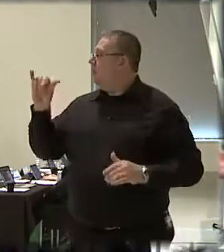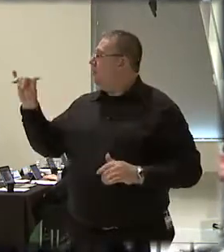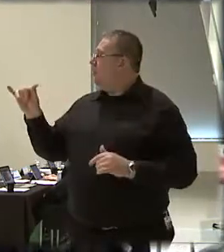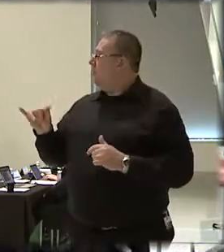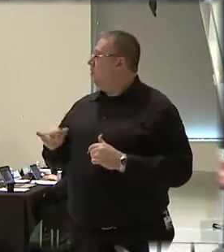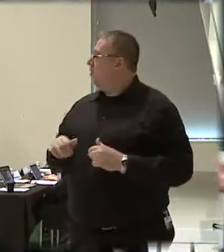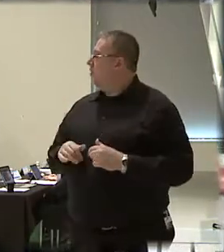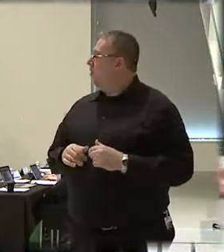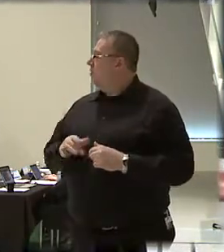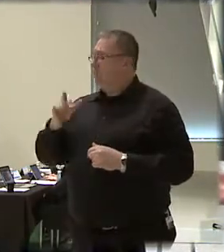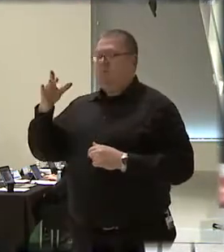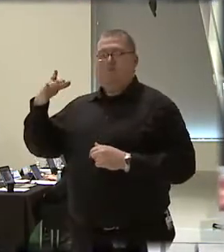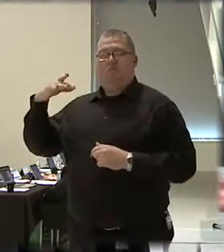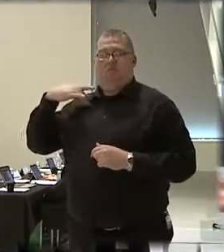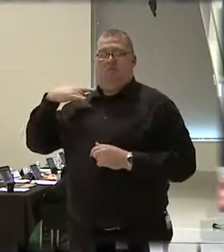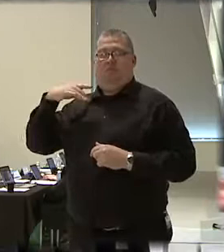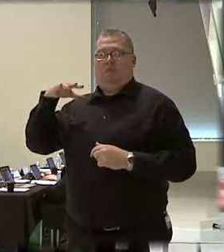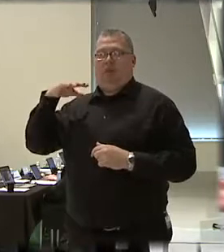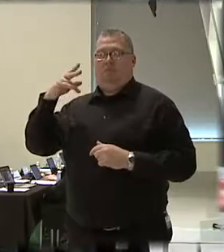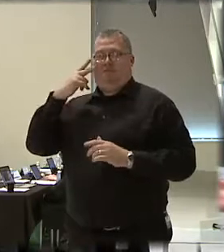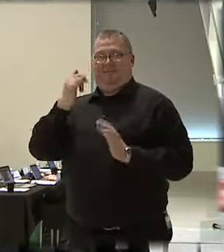moment. is reality.